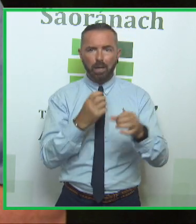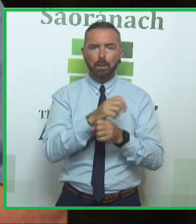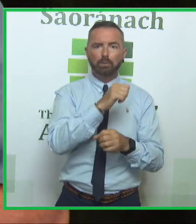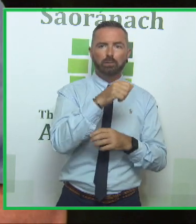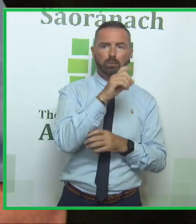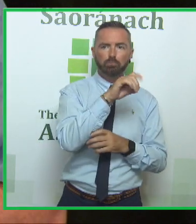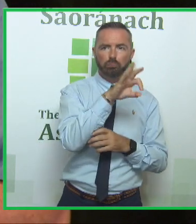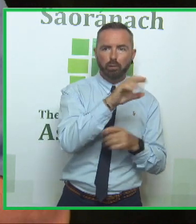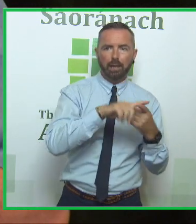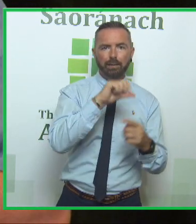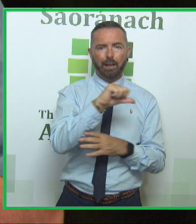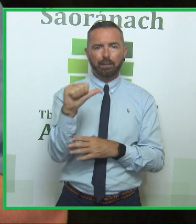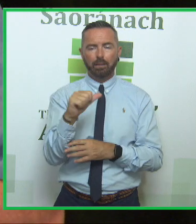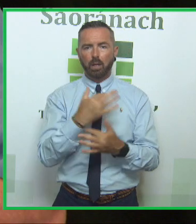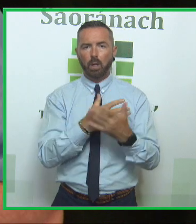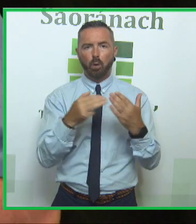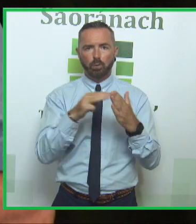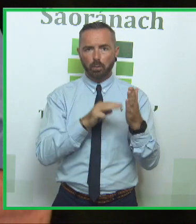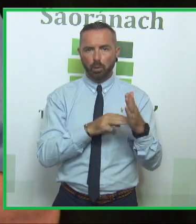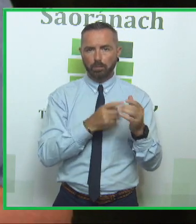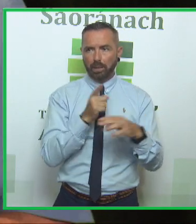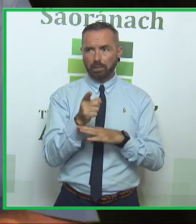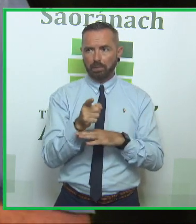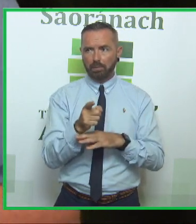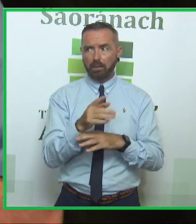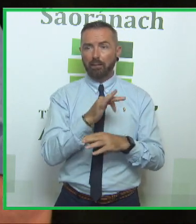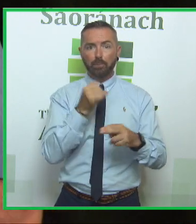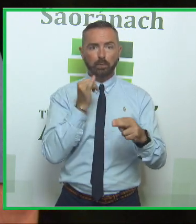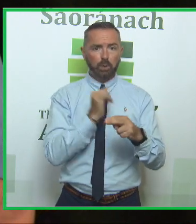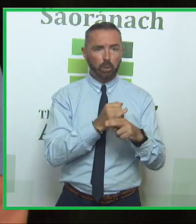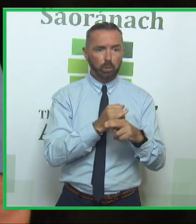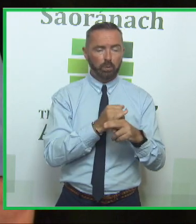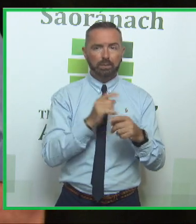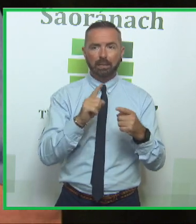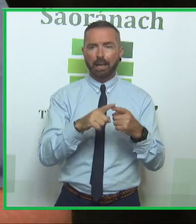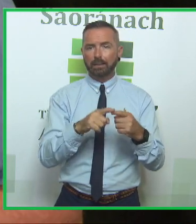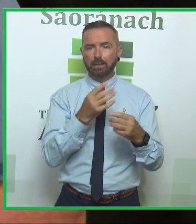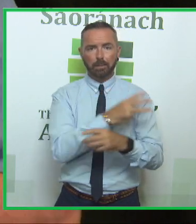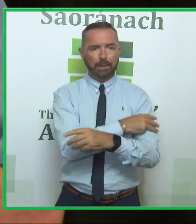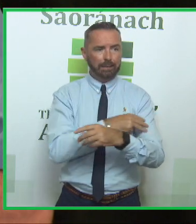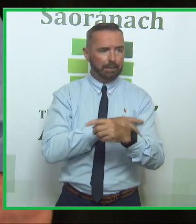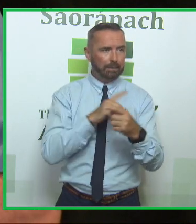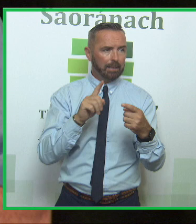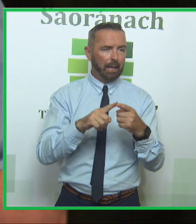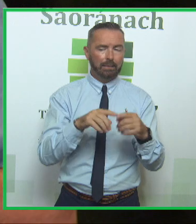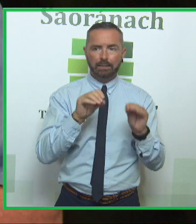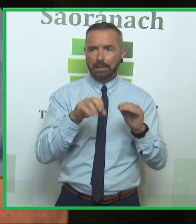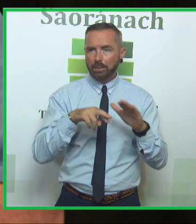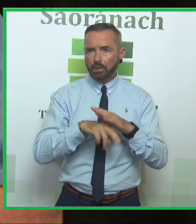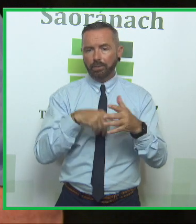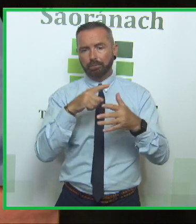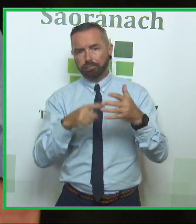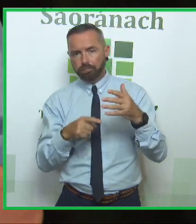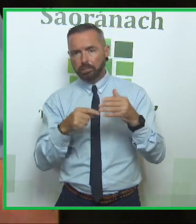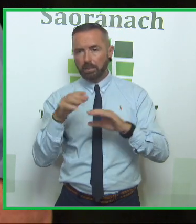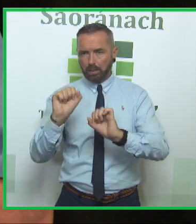initiatives and that. There is a sense from schools, from guards, from teachers, probation officers, social workers, that they all have a role to